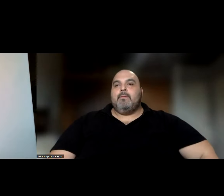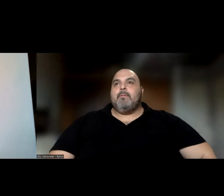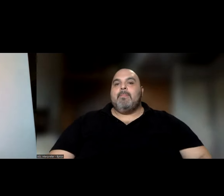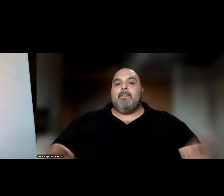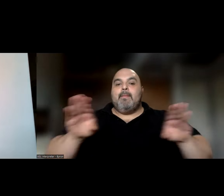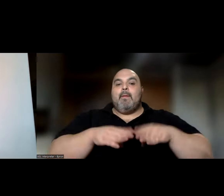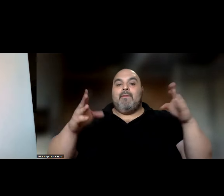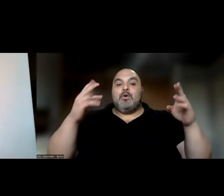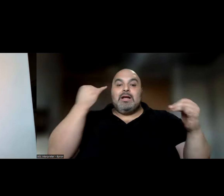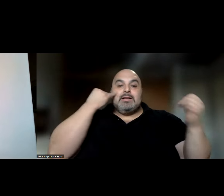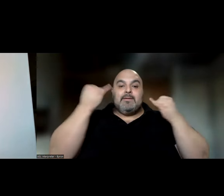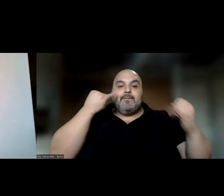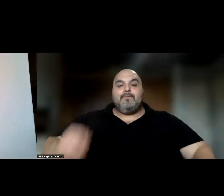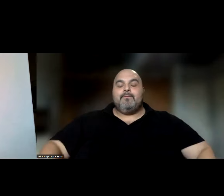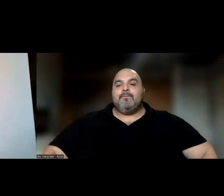people's ideas.